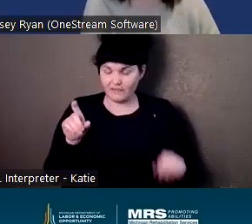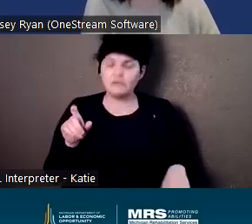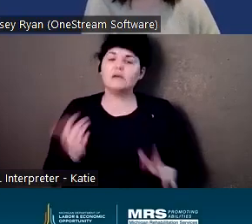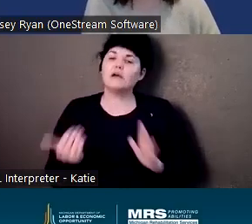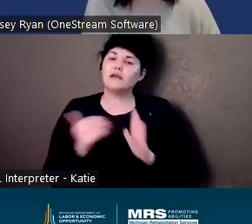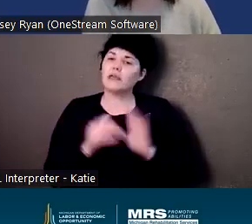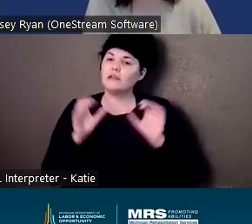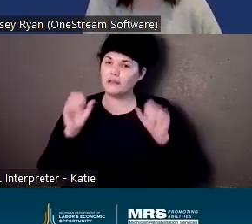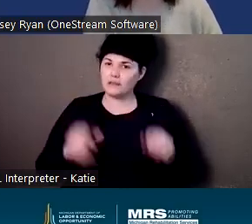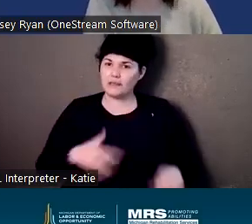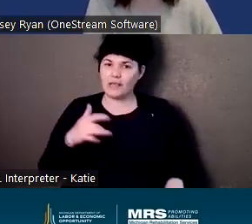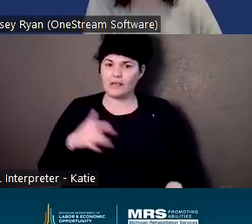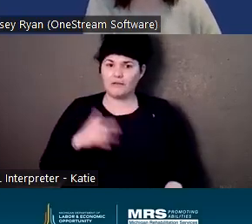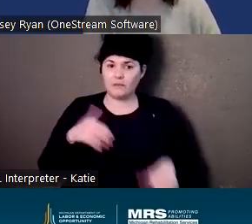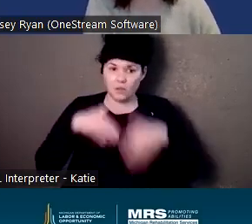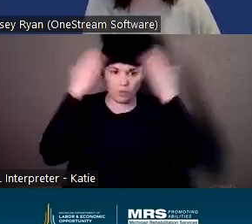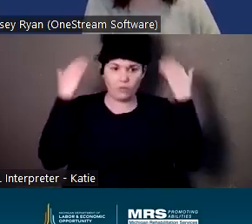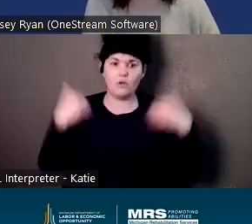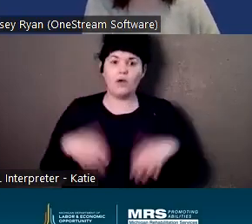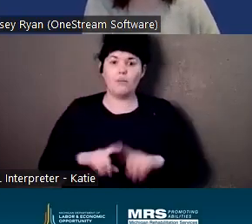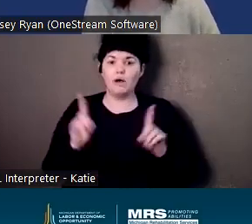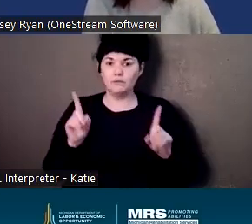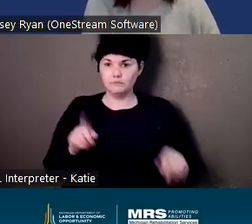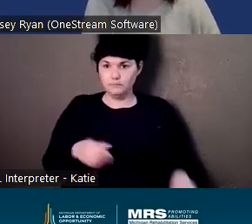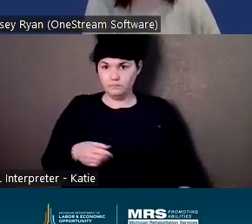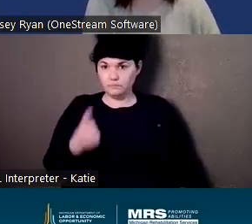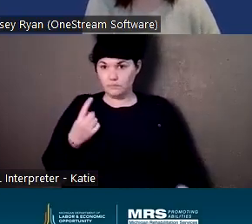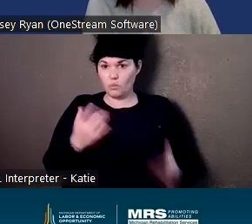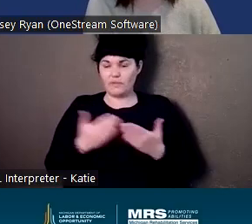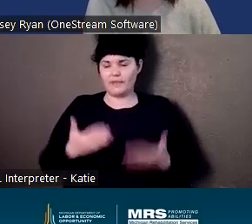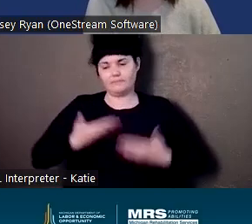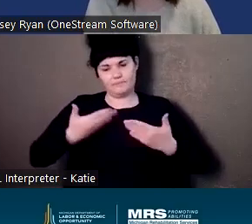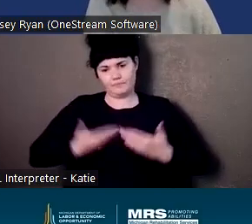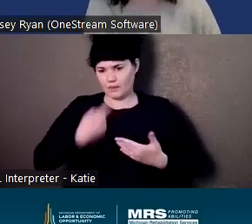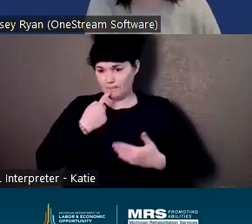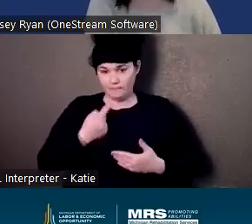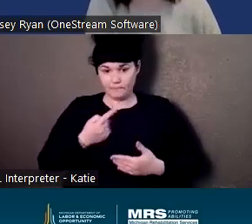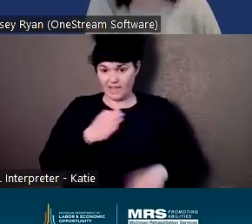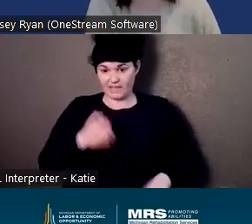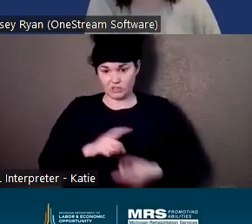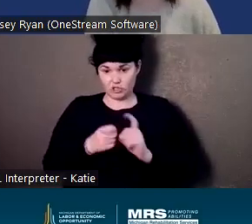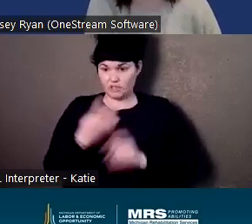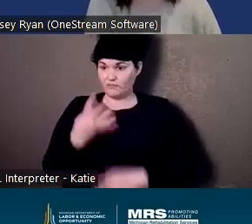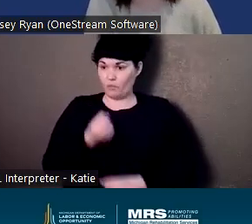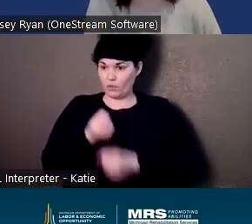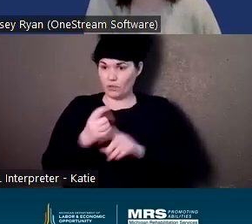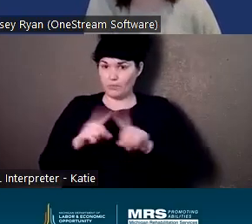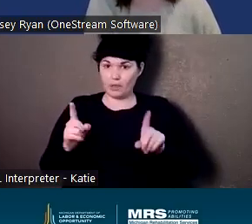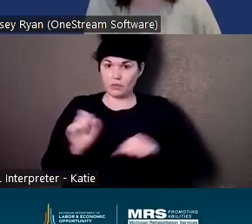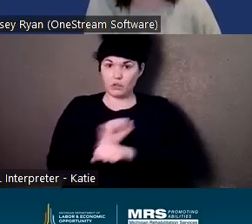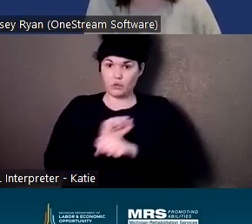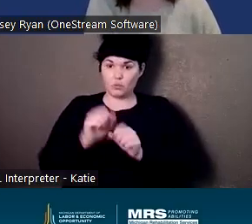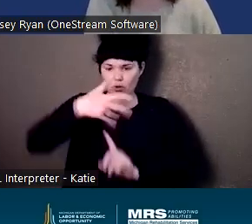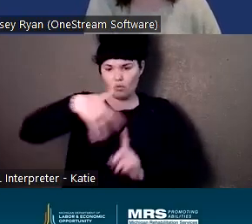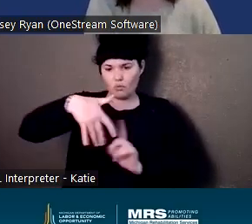little daunting, but one thing, and I'm so grateful to say that it hasn't changed in 4 years, but you work alongside some of the most